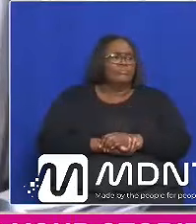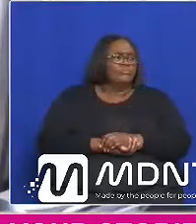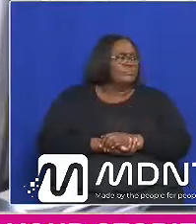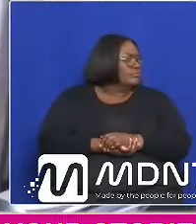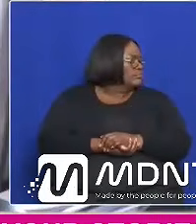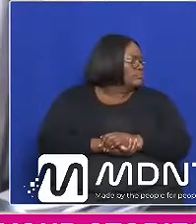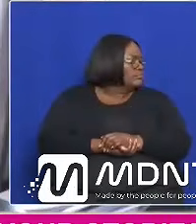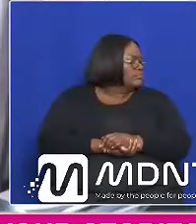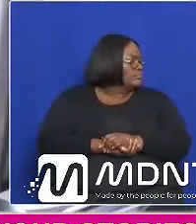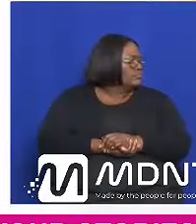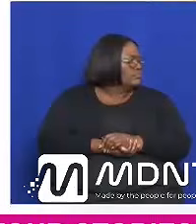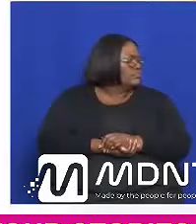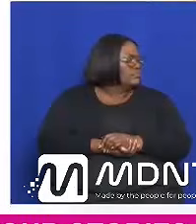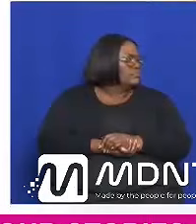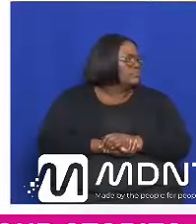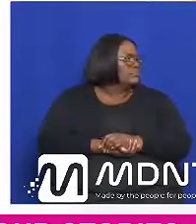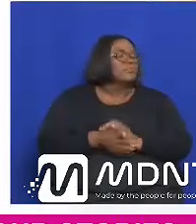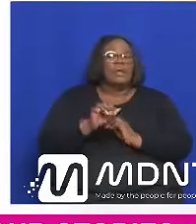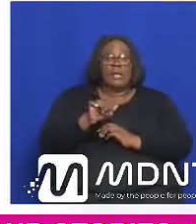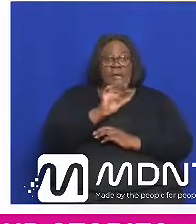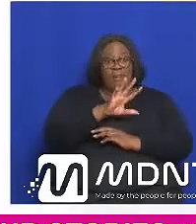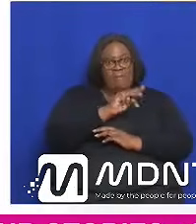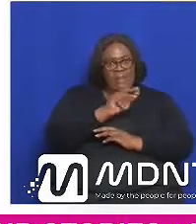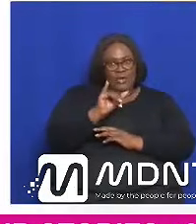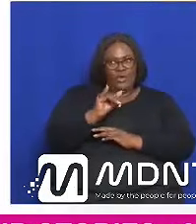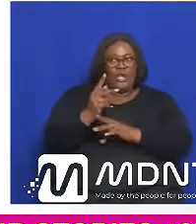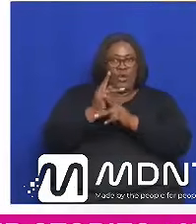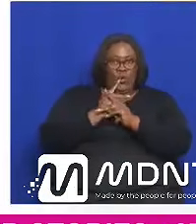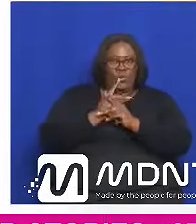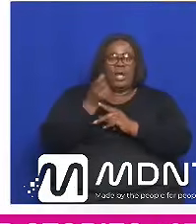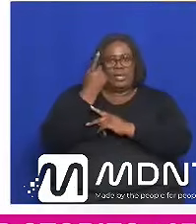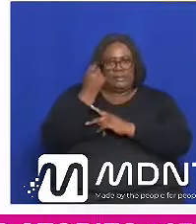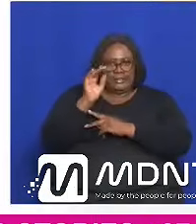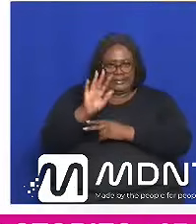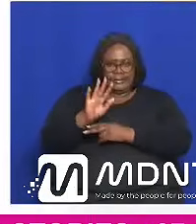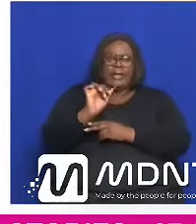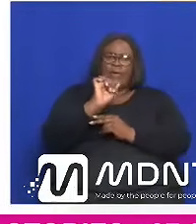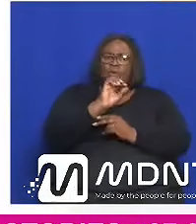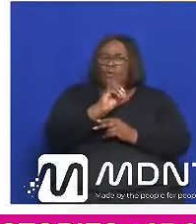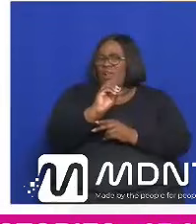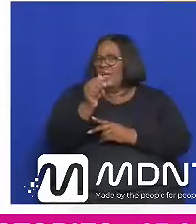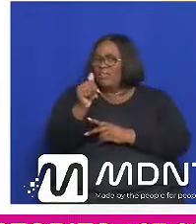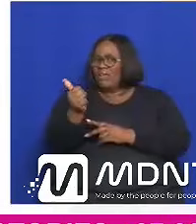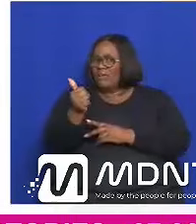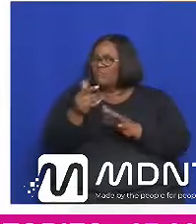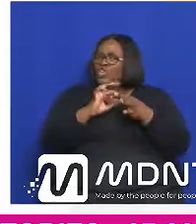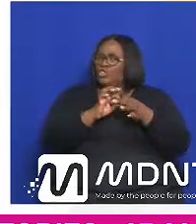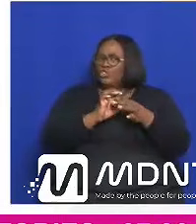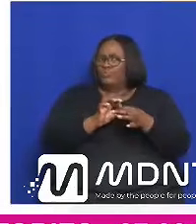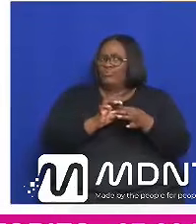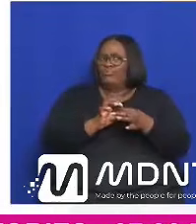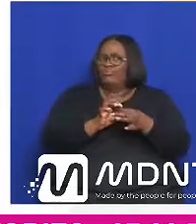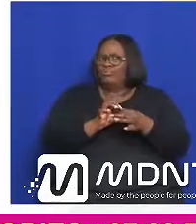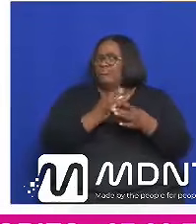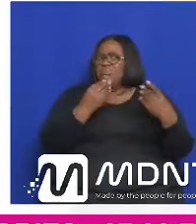5 million loan advanced to one of your companies, do you have any other relationship, even if it's a business relationship?